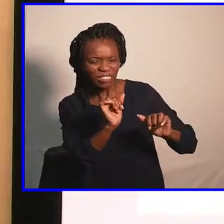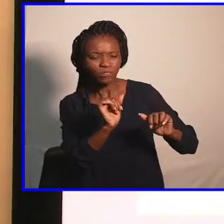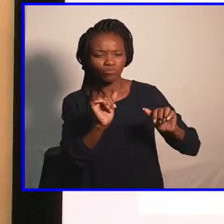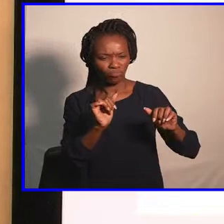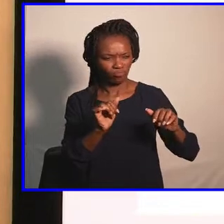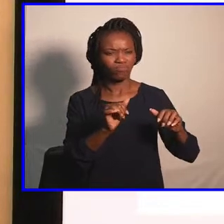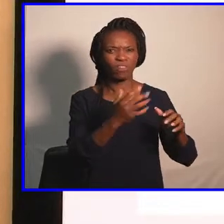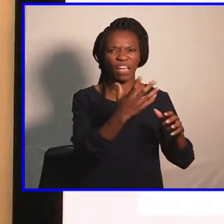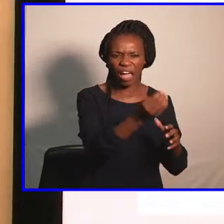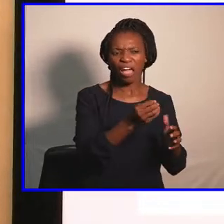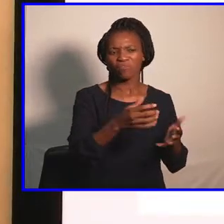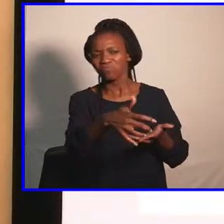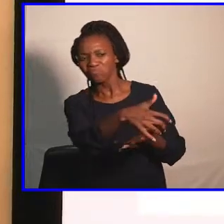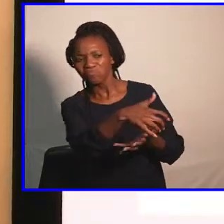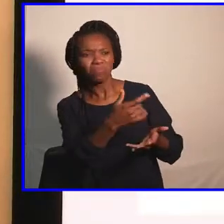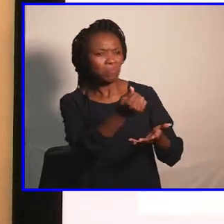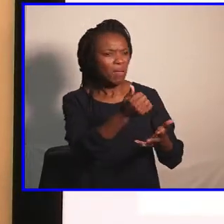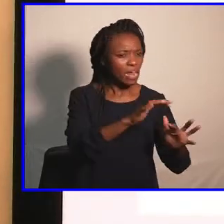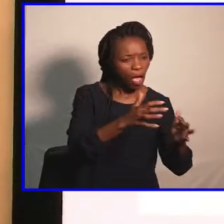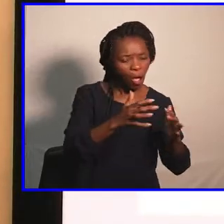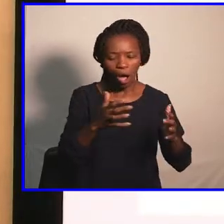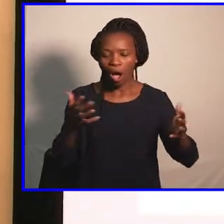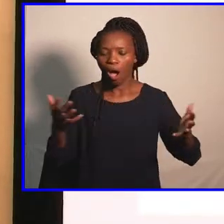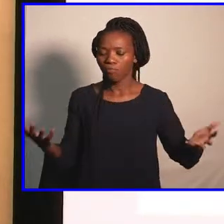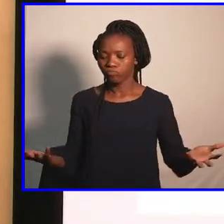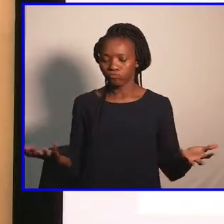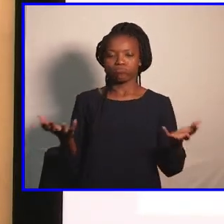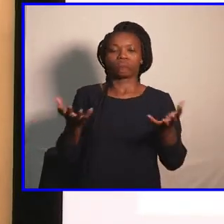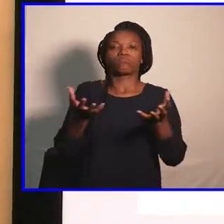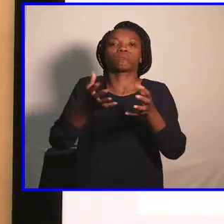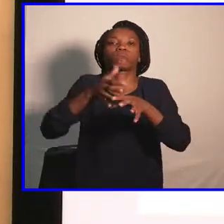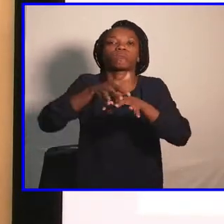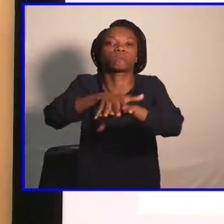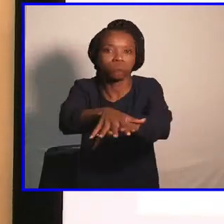Revenue Service was born in October